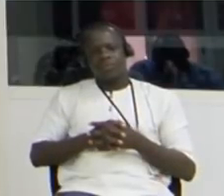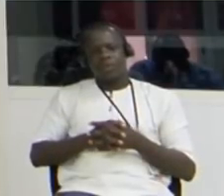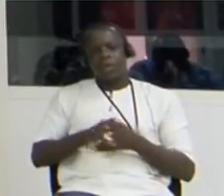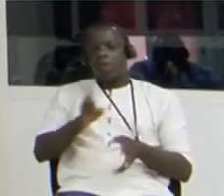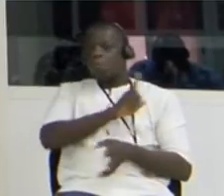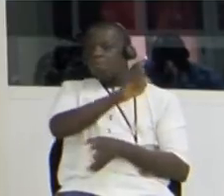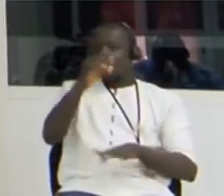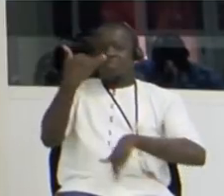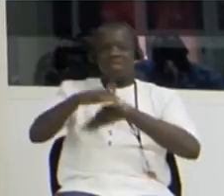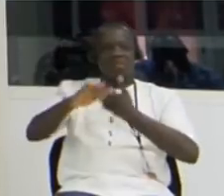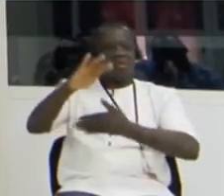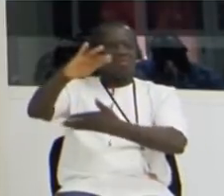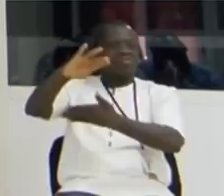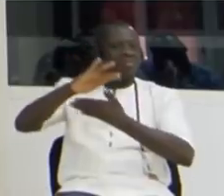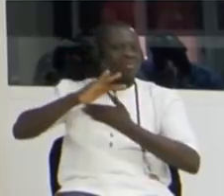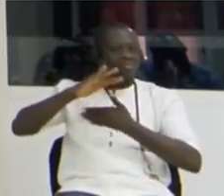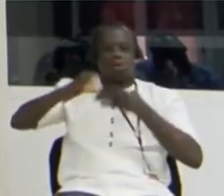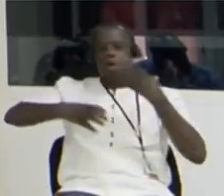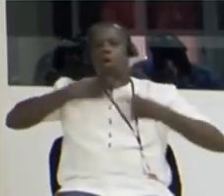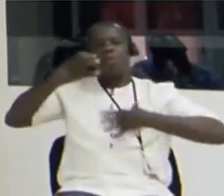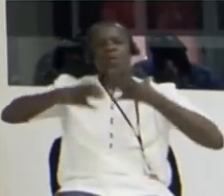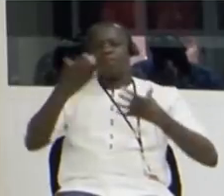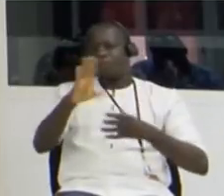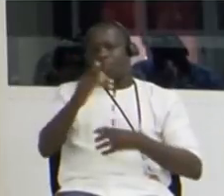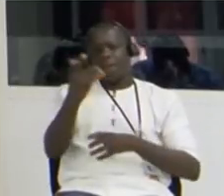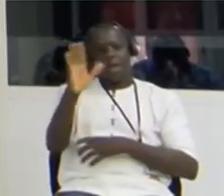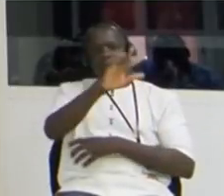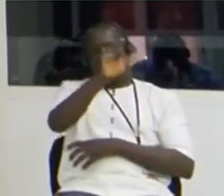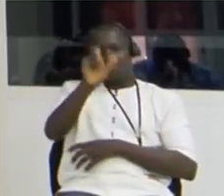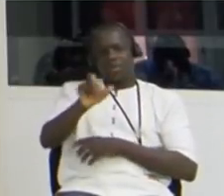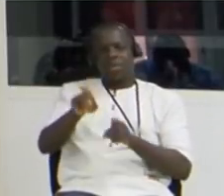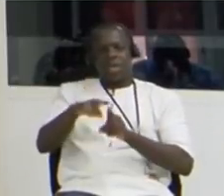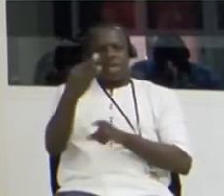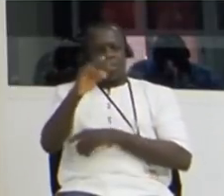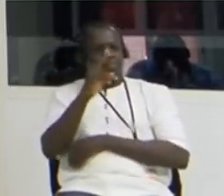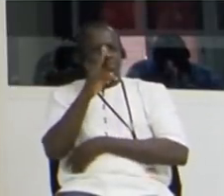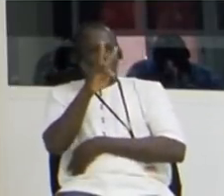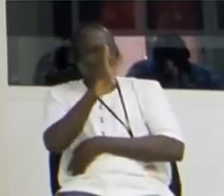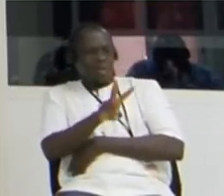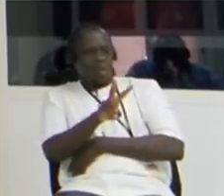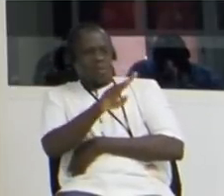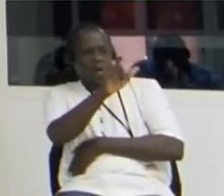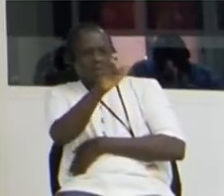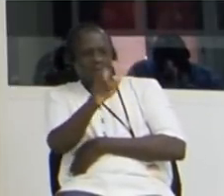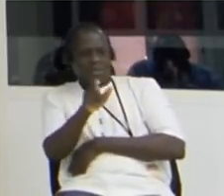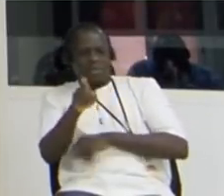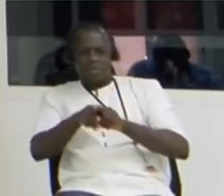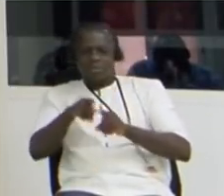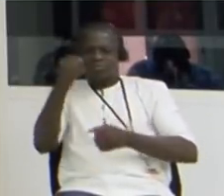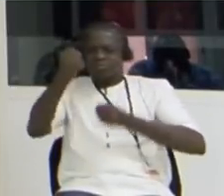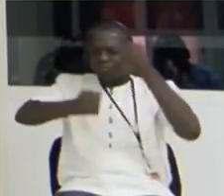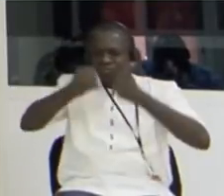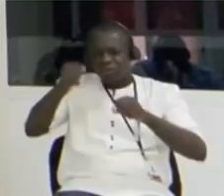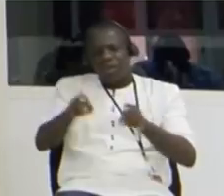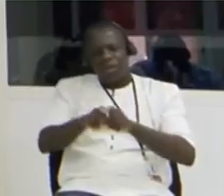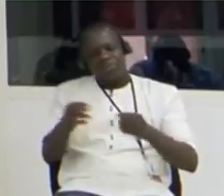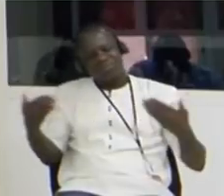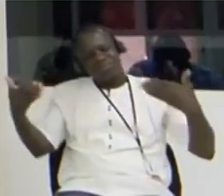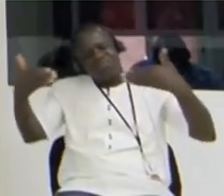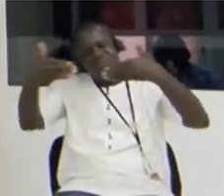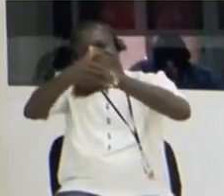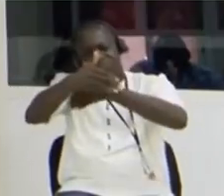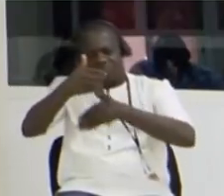complaints. Because as I tell you, when you see one of them, you will see them running and hugging me. That's the relationship I have with them.